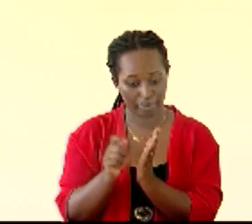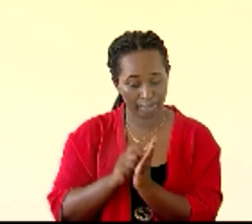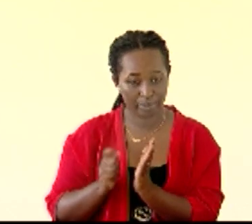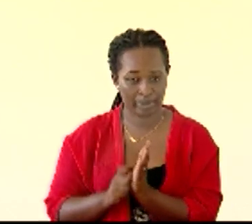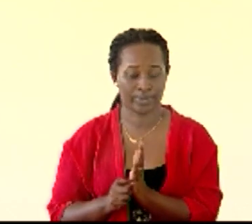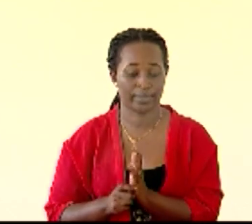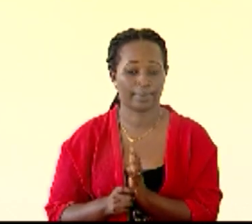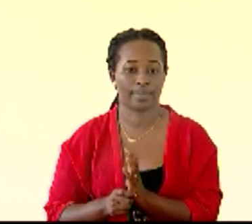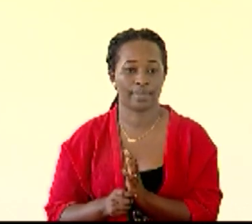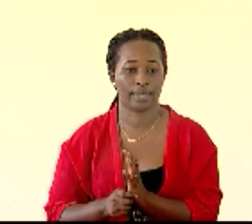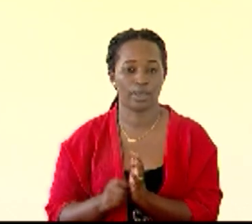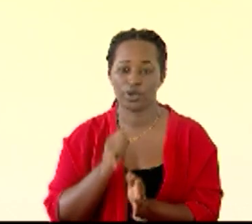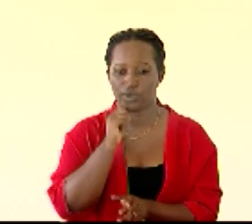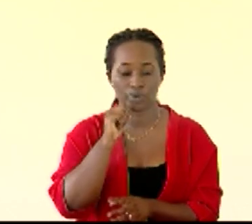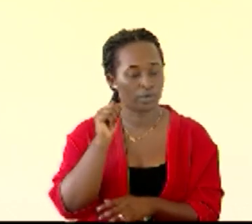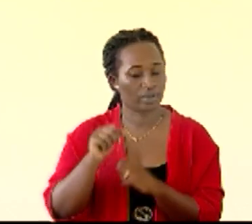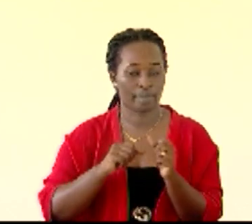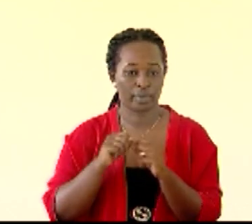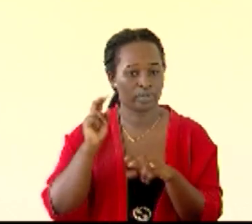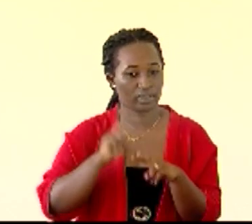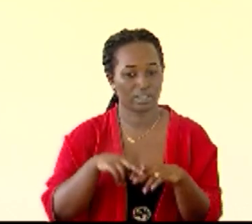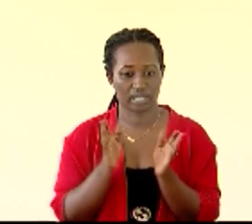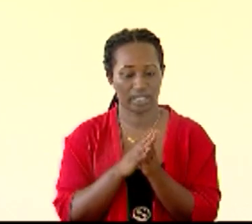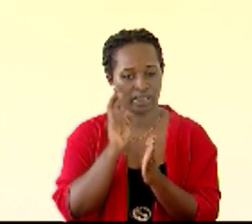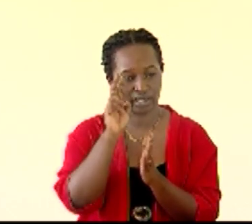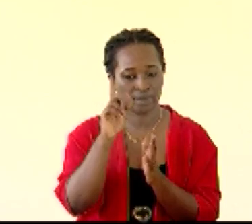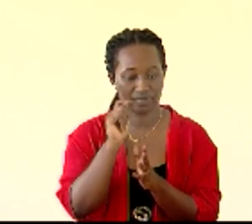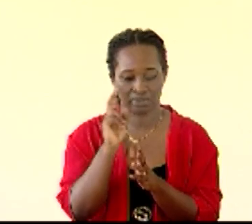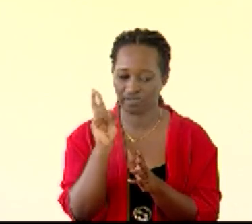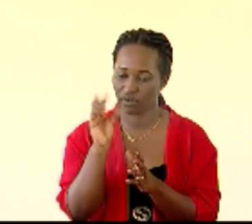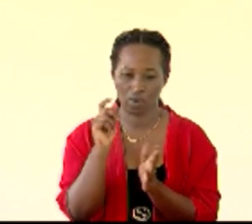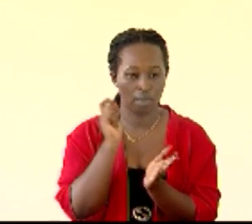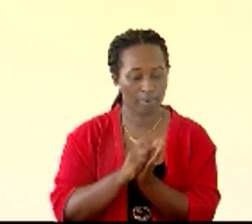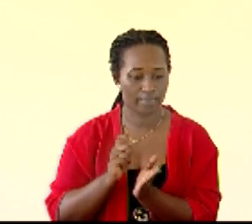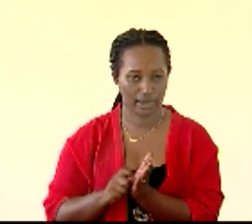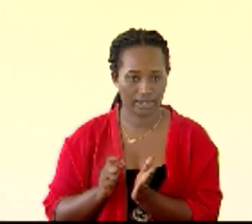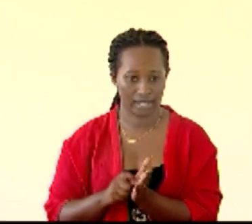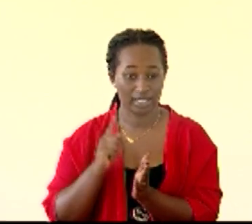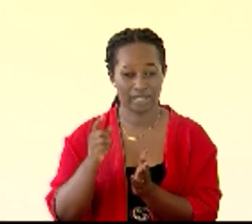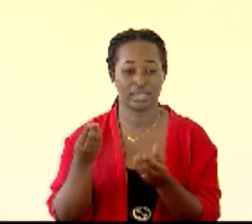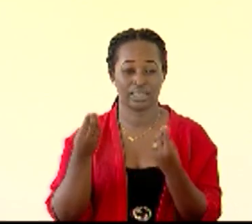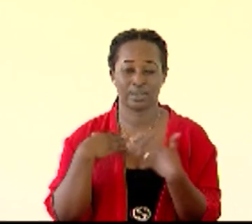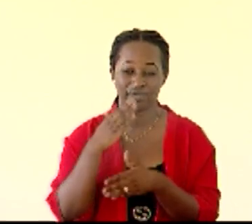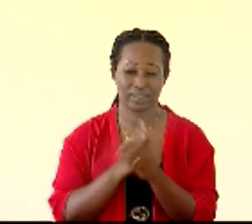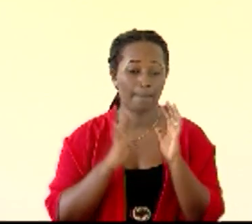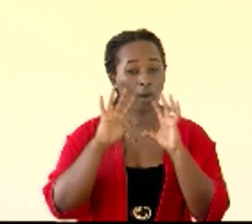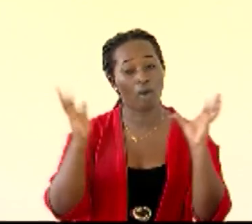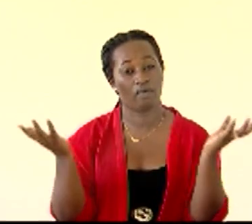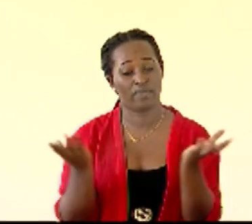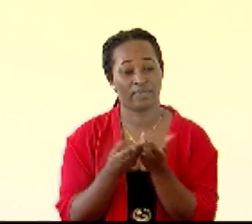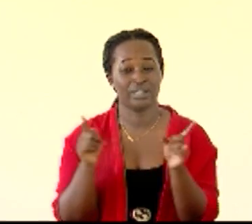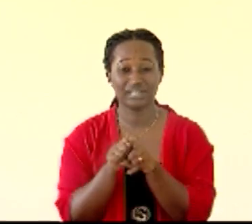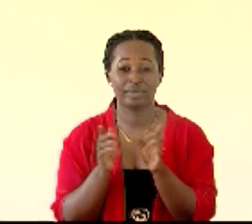textbooks. It's not just about sitting and watching TV without a pen or anything. This gives us an overview, a